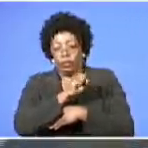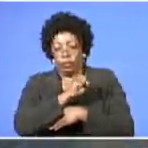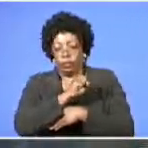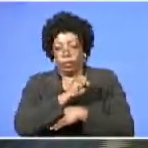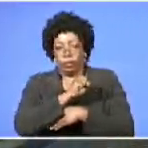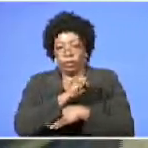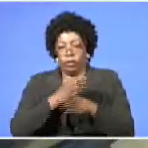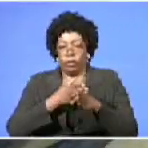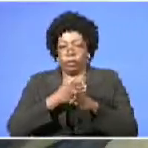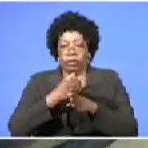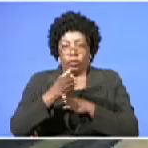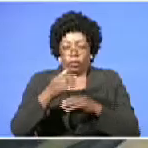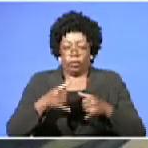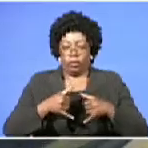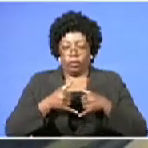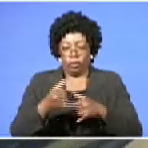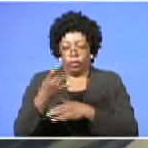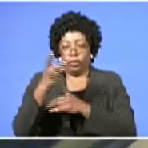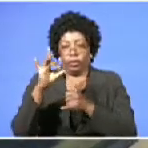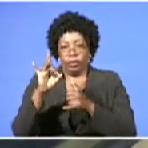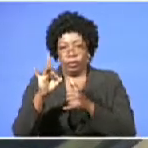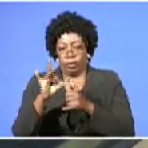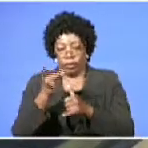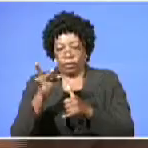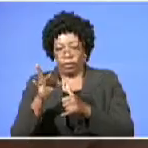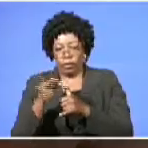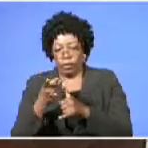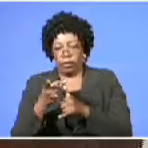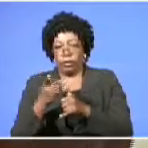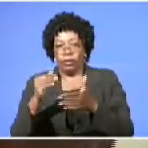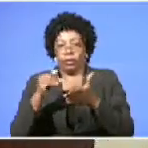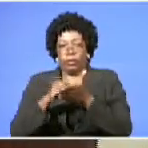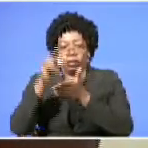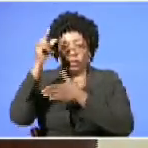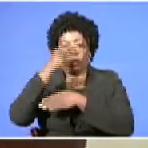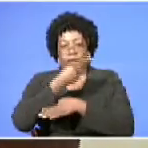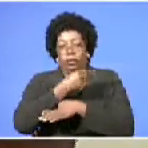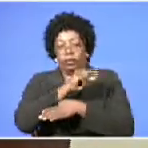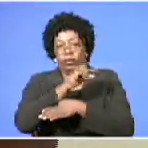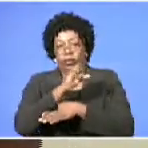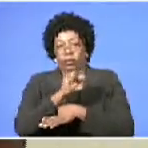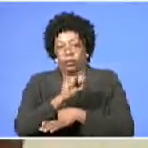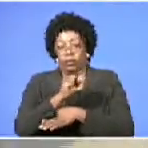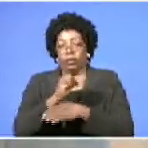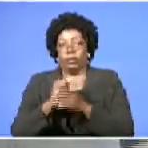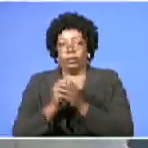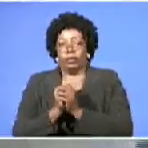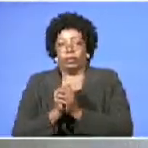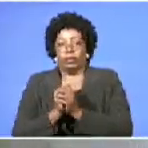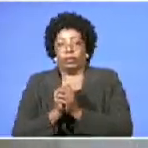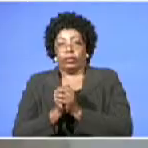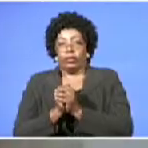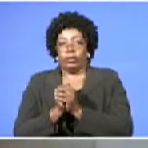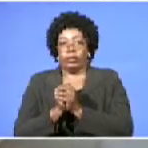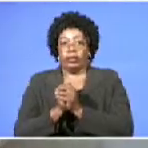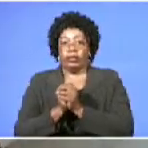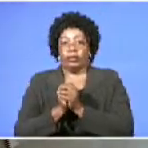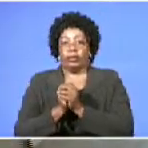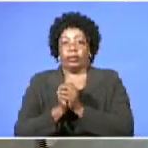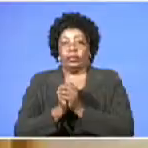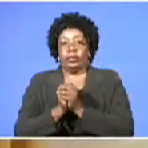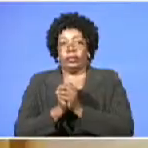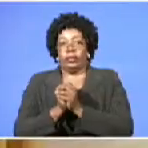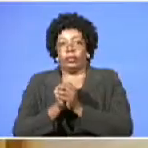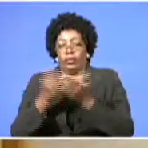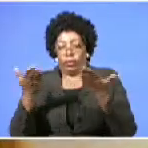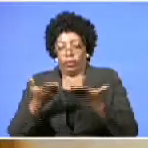straight title and 8th overall in a runaway against Graham Higgs, 246 to 170. Being here